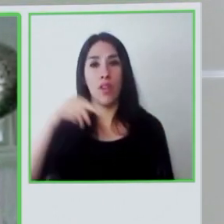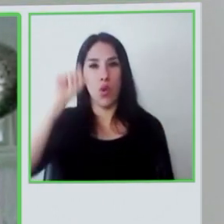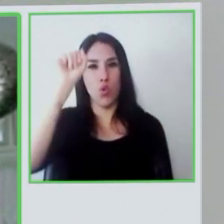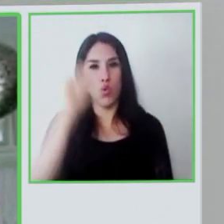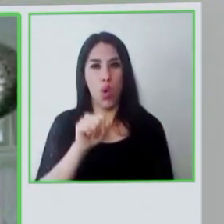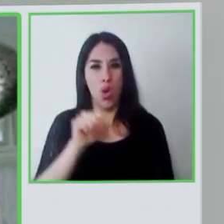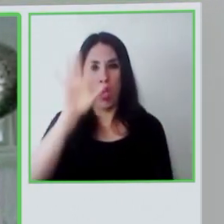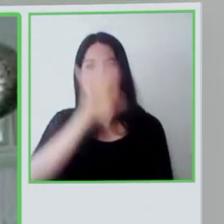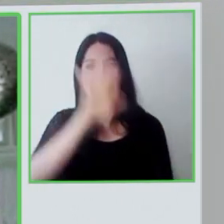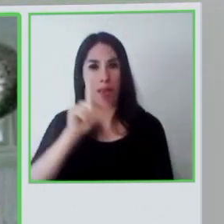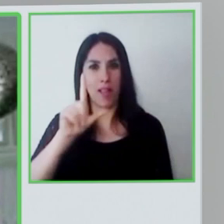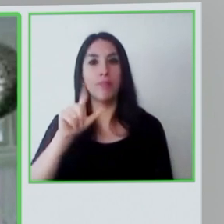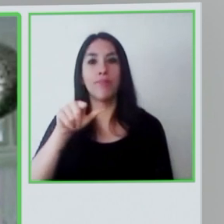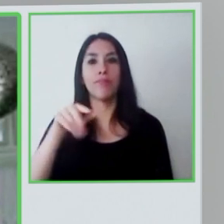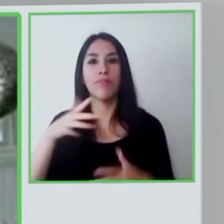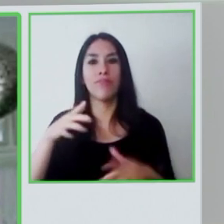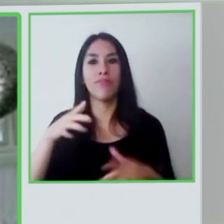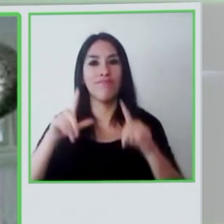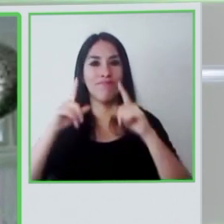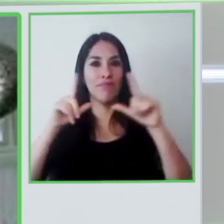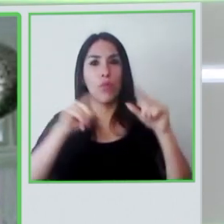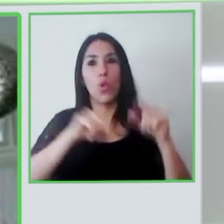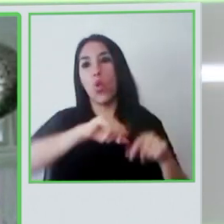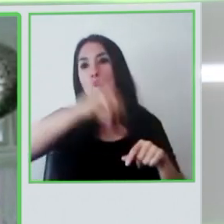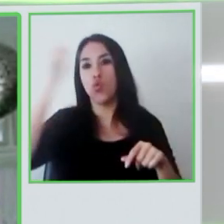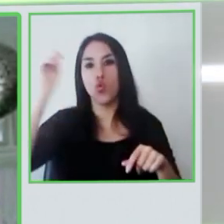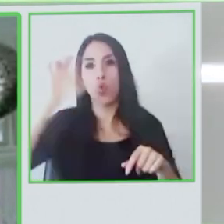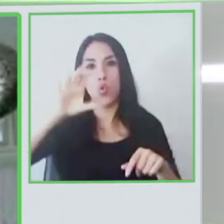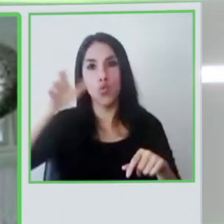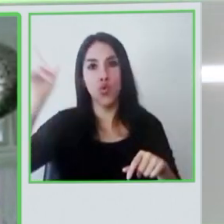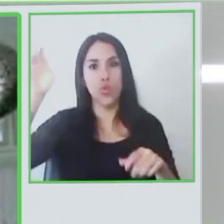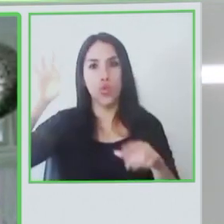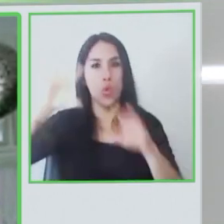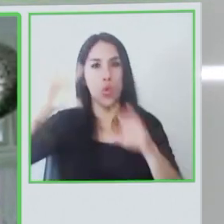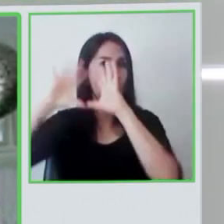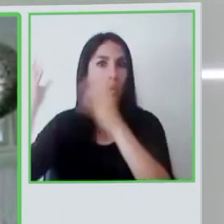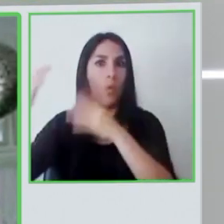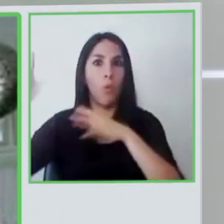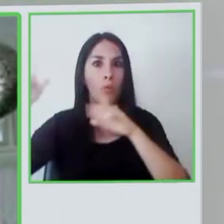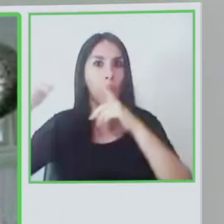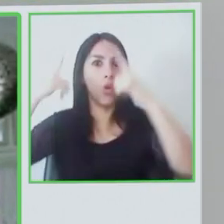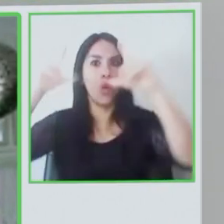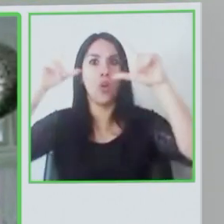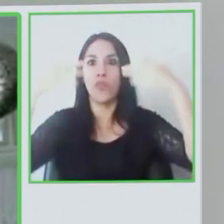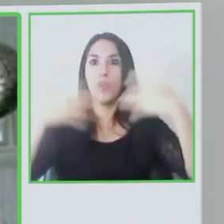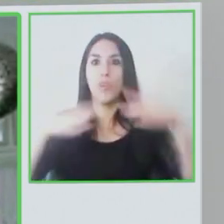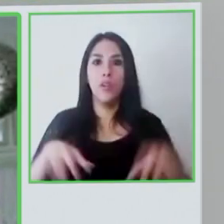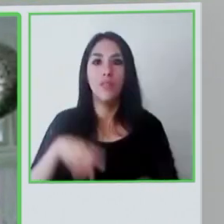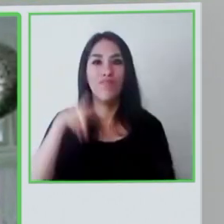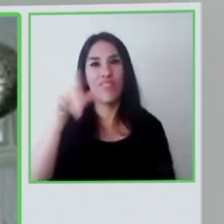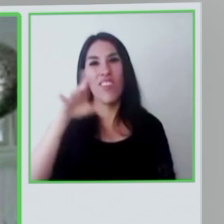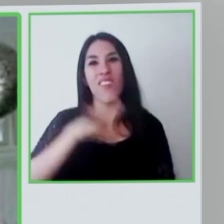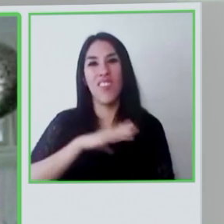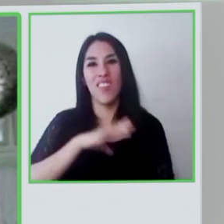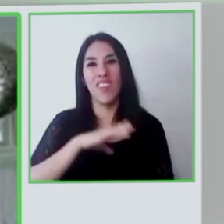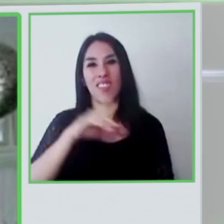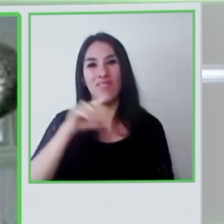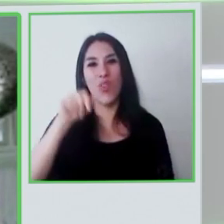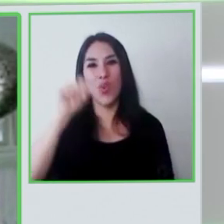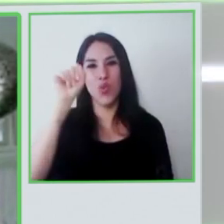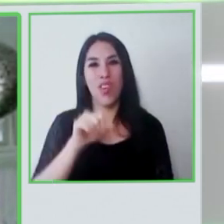or ERGs within Latin America compared with the ones in all over the world. So we predict and hope to have